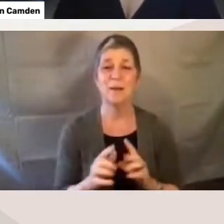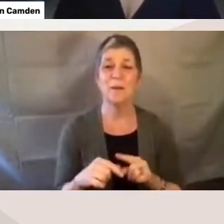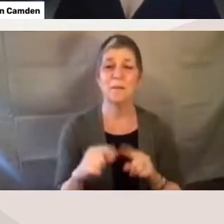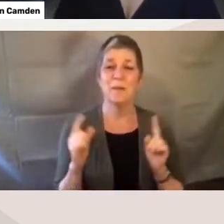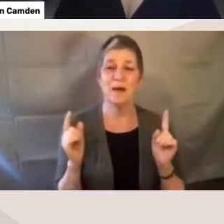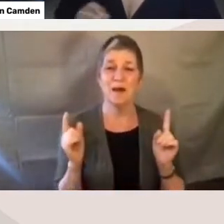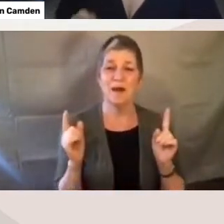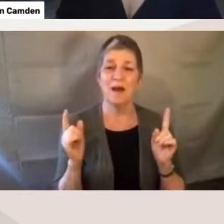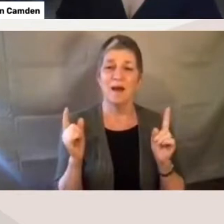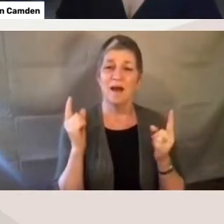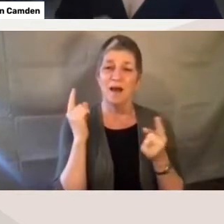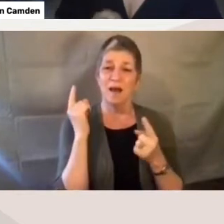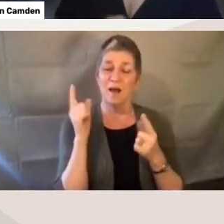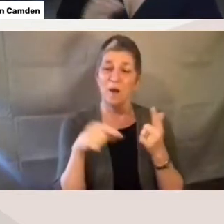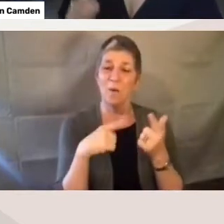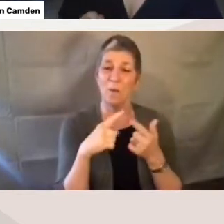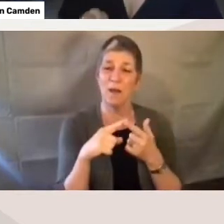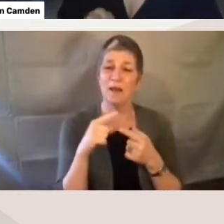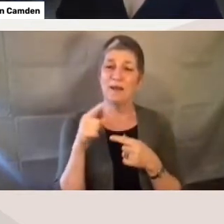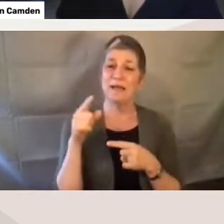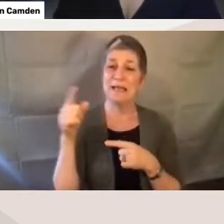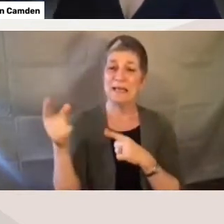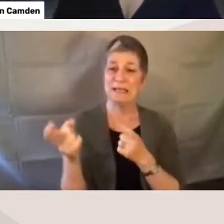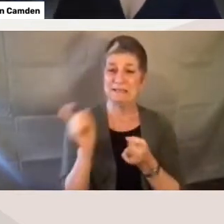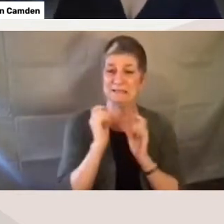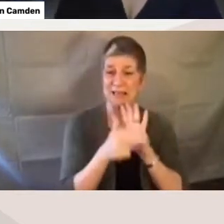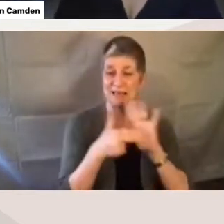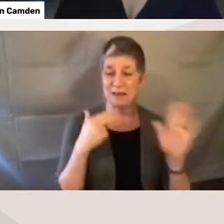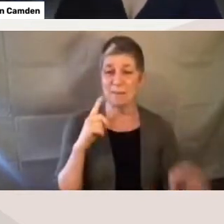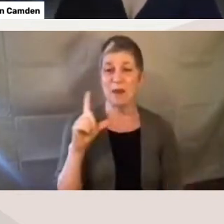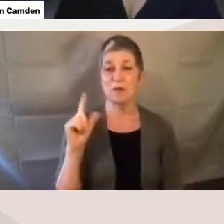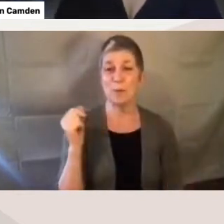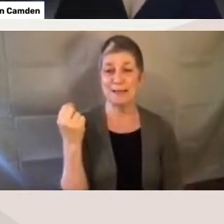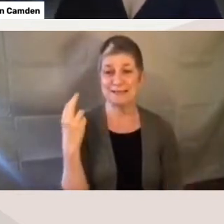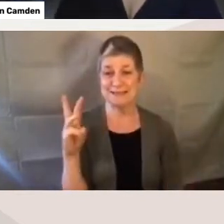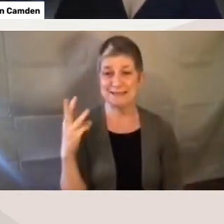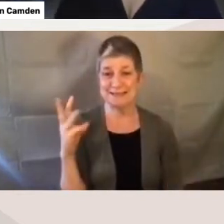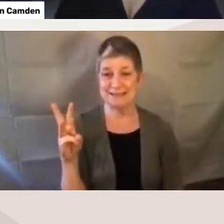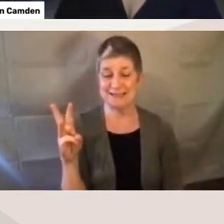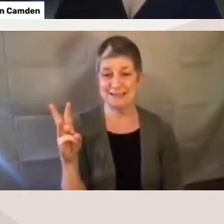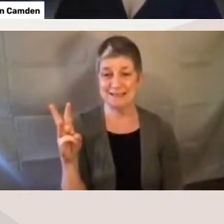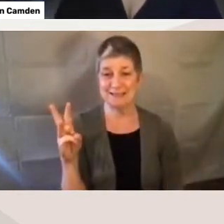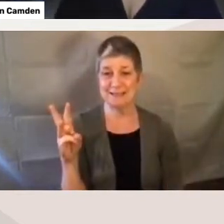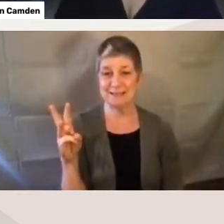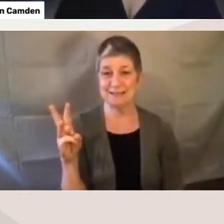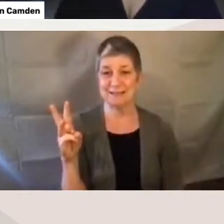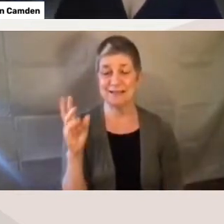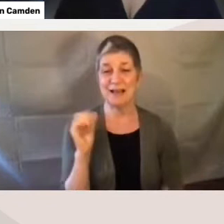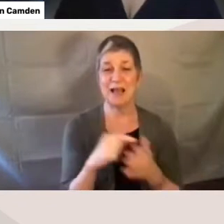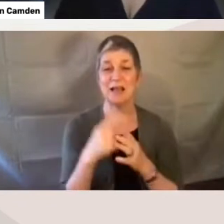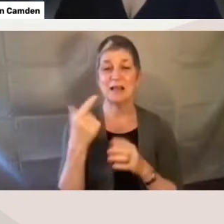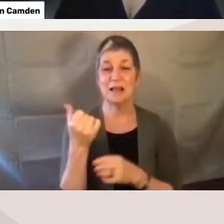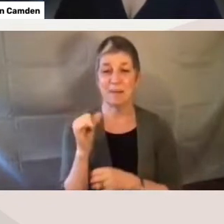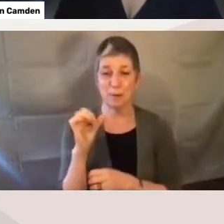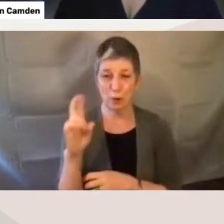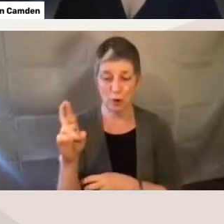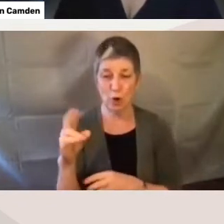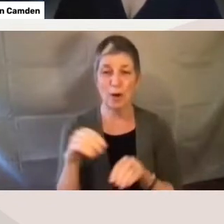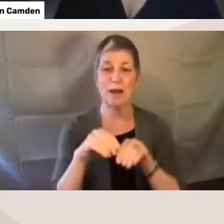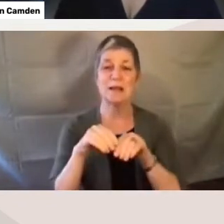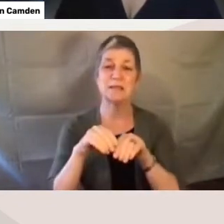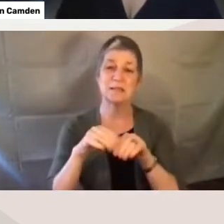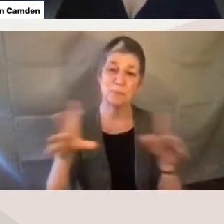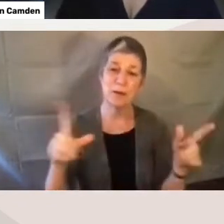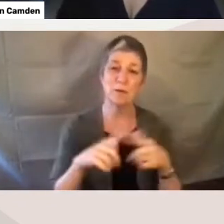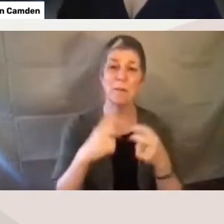think when he diagnosed me in 2016, and it was lobular, and it had spread to my